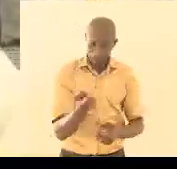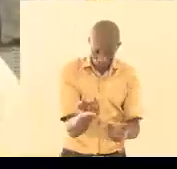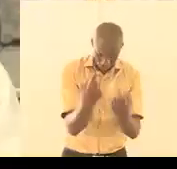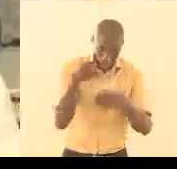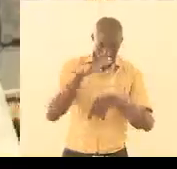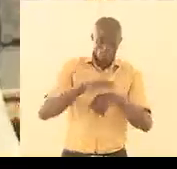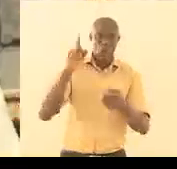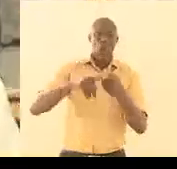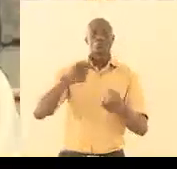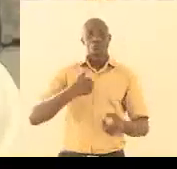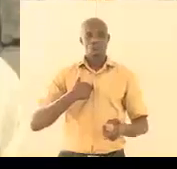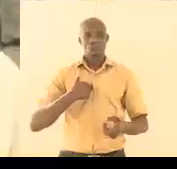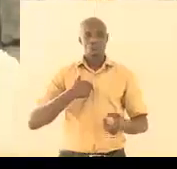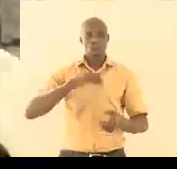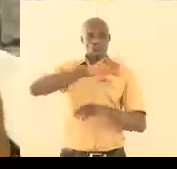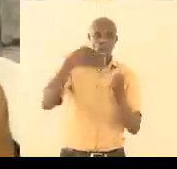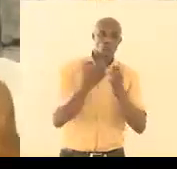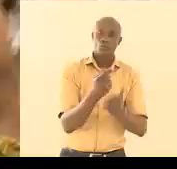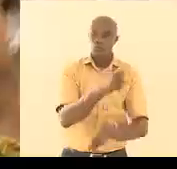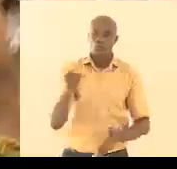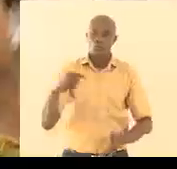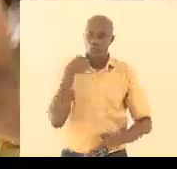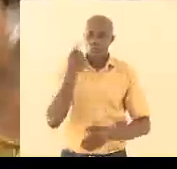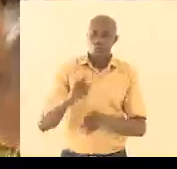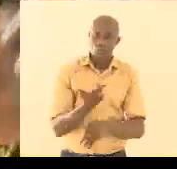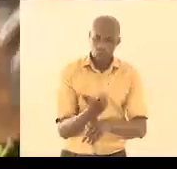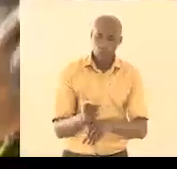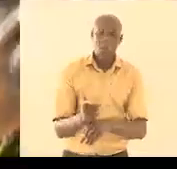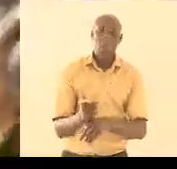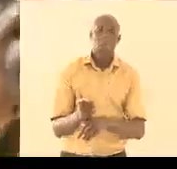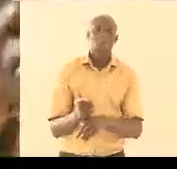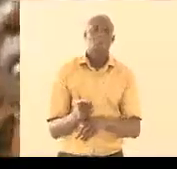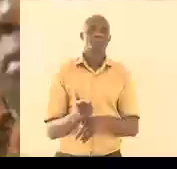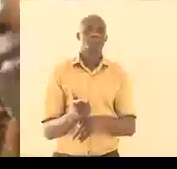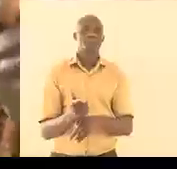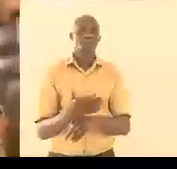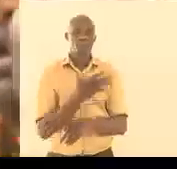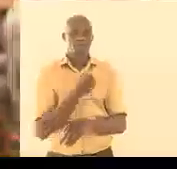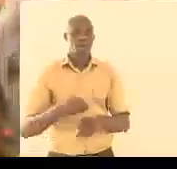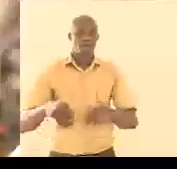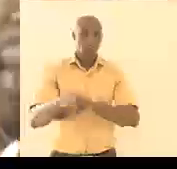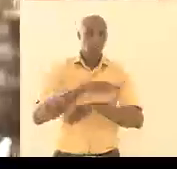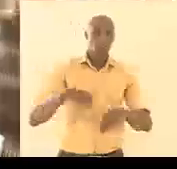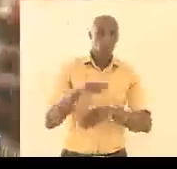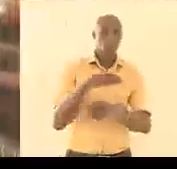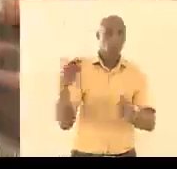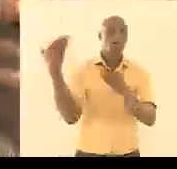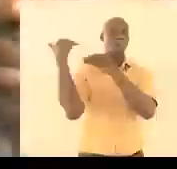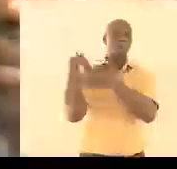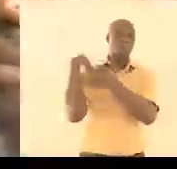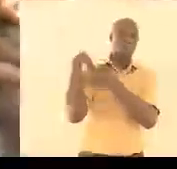to me, all you who labor and are